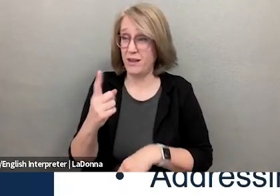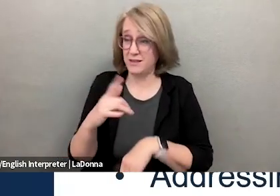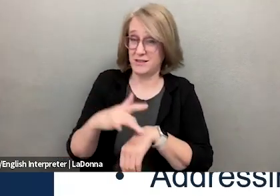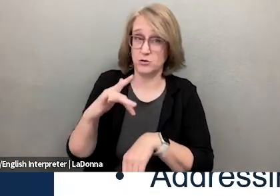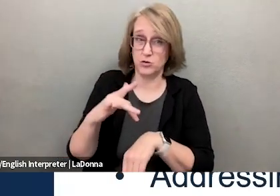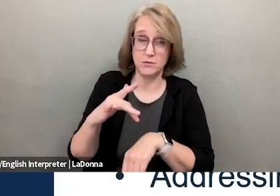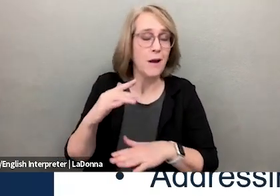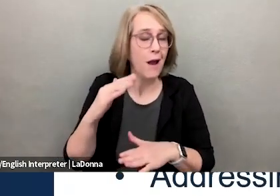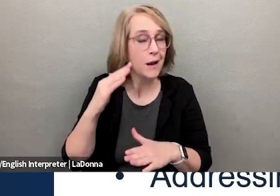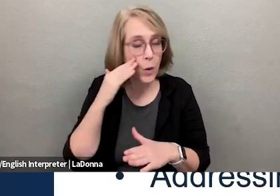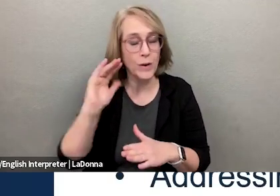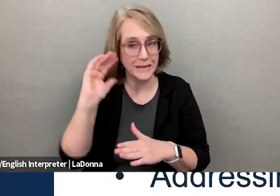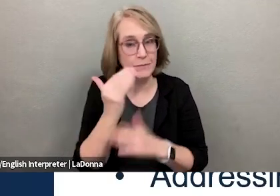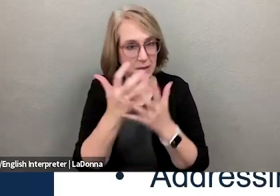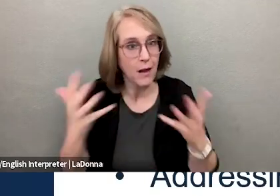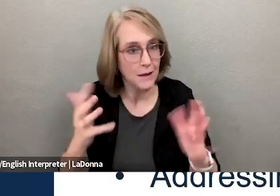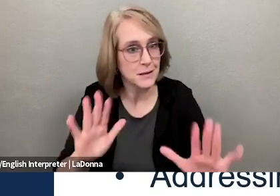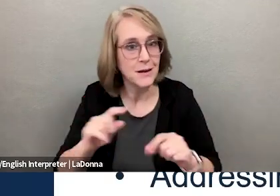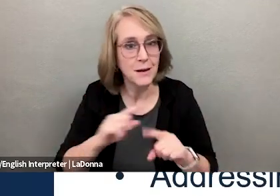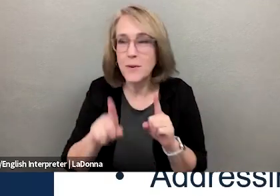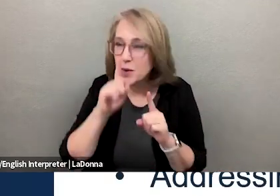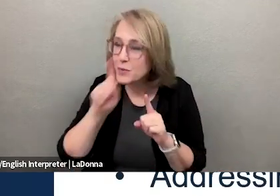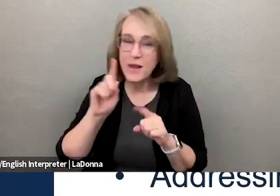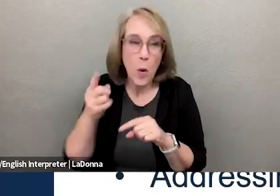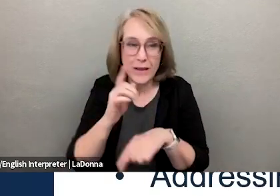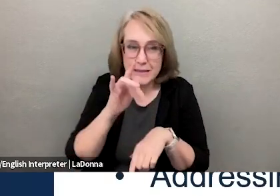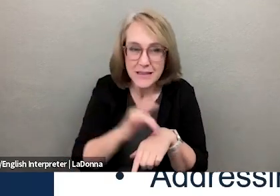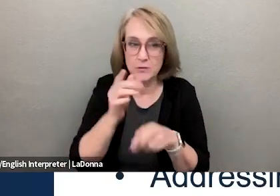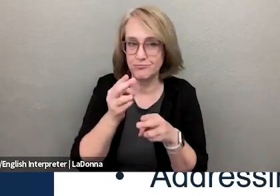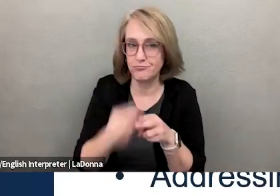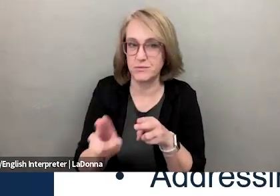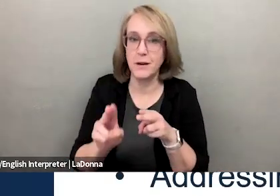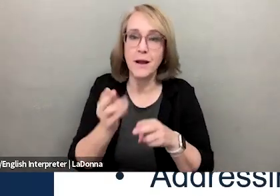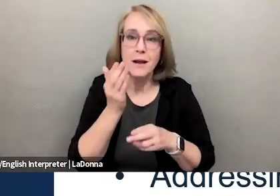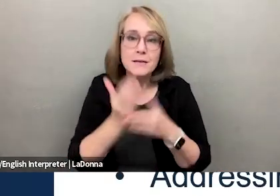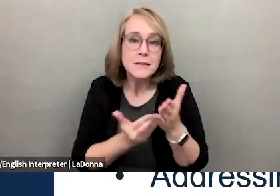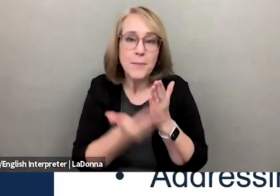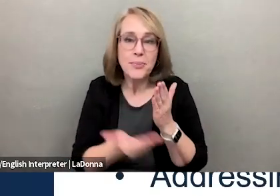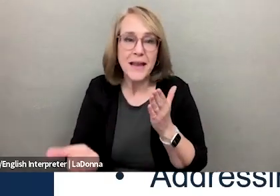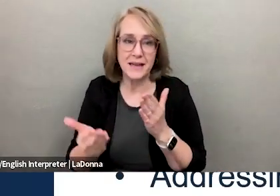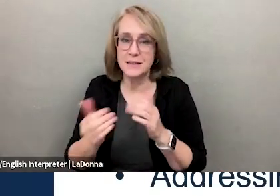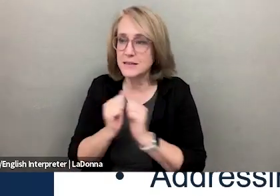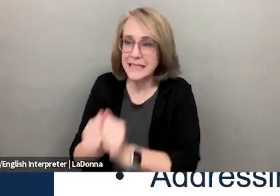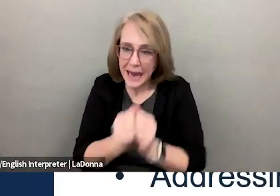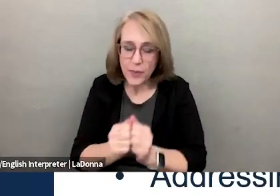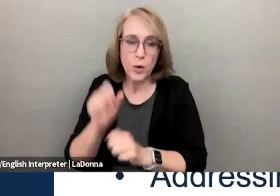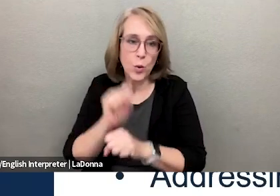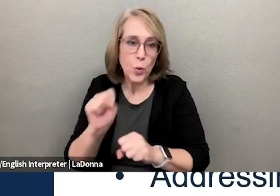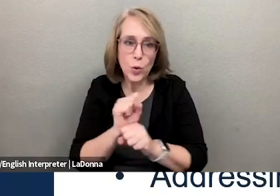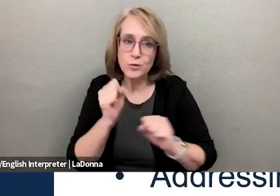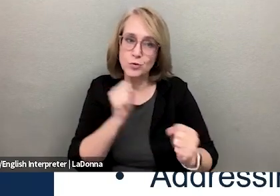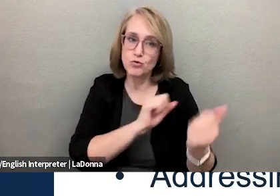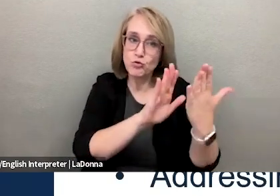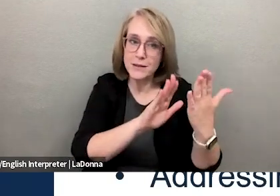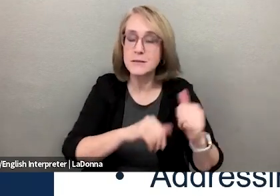even though it sounds like a lot, I think it's still the tip of the iceberg in terms of the things that we could advance collectively and the